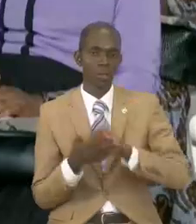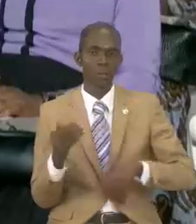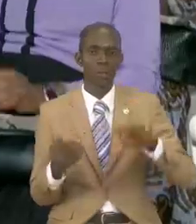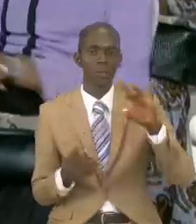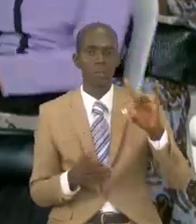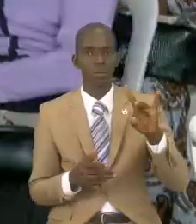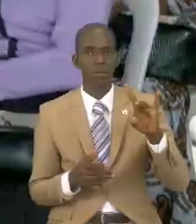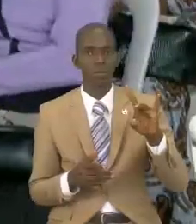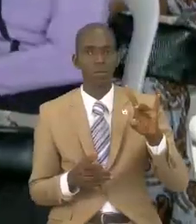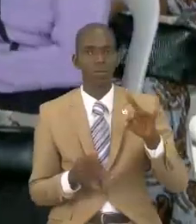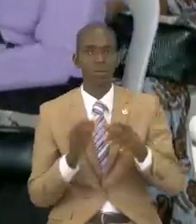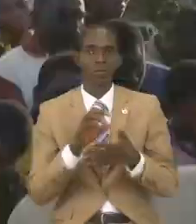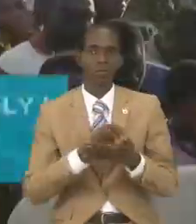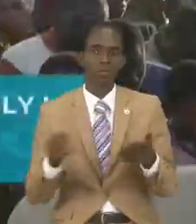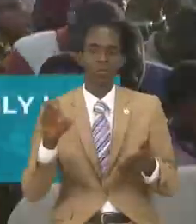8, verse